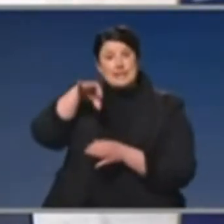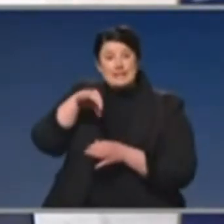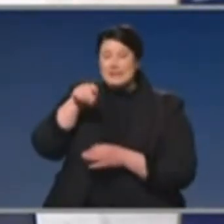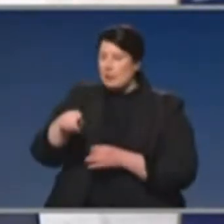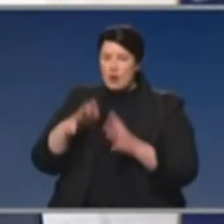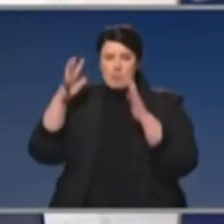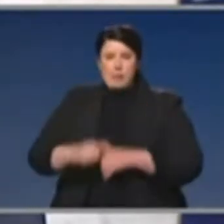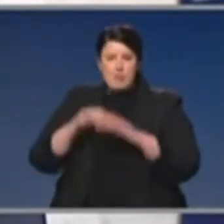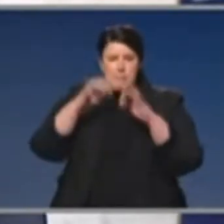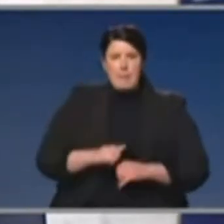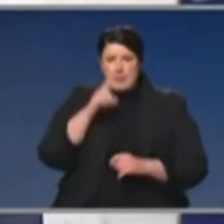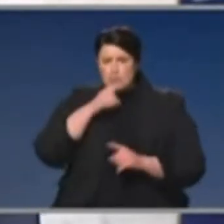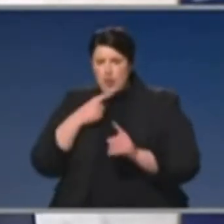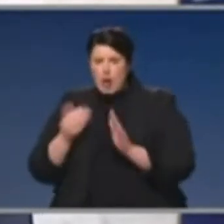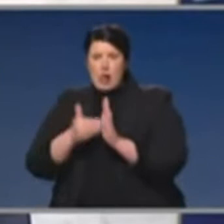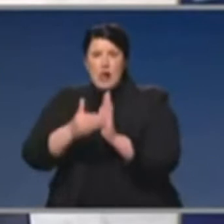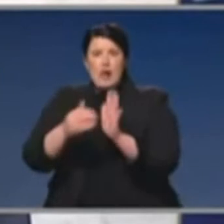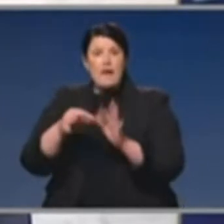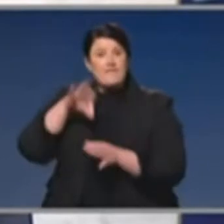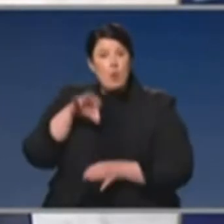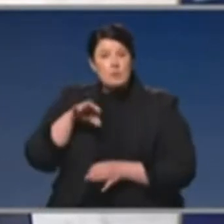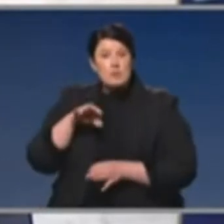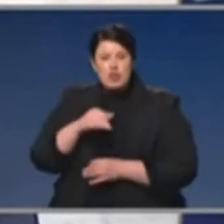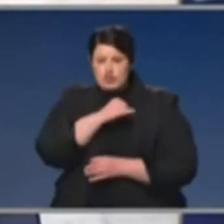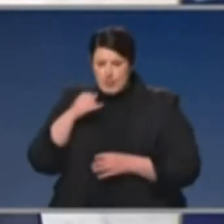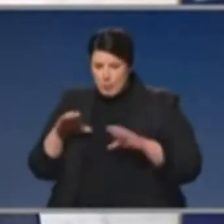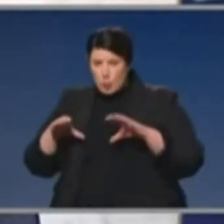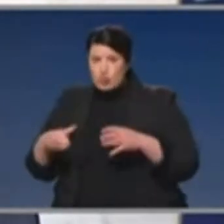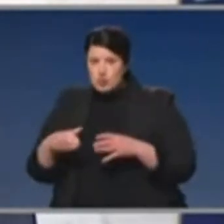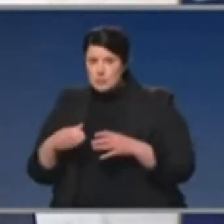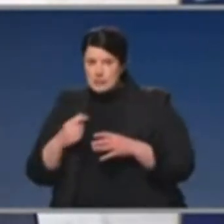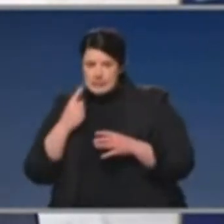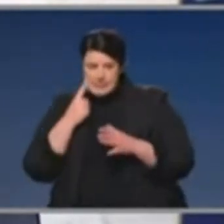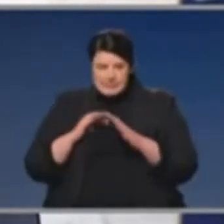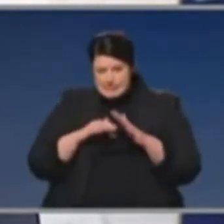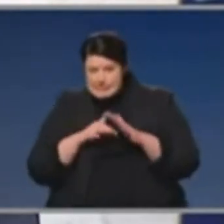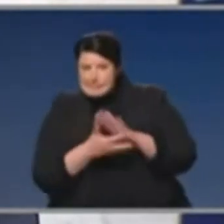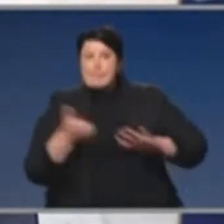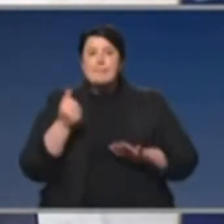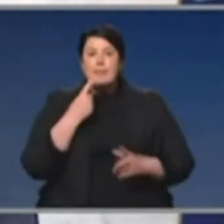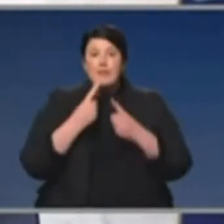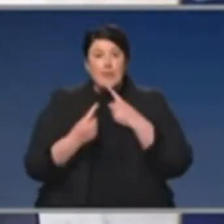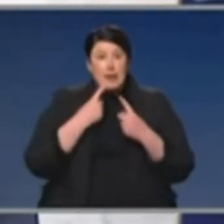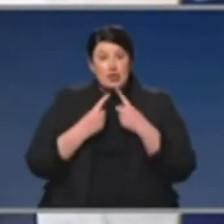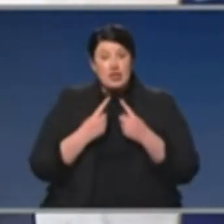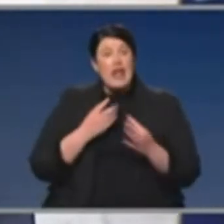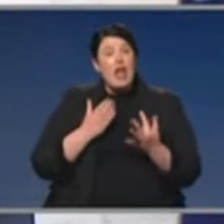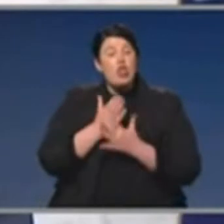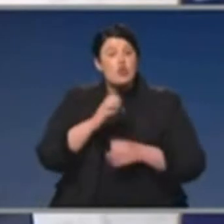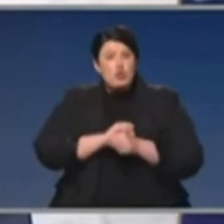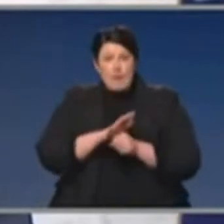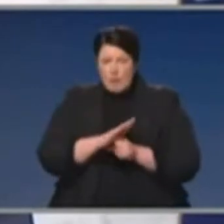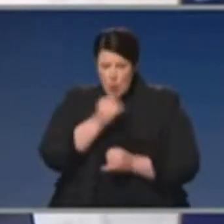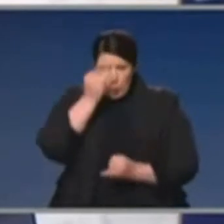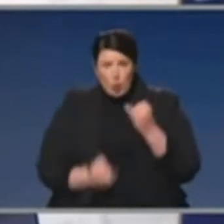and many more examples of the way in which criminal syndicates, particularly during the COVID period, have ramped up their activity to try